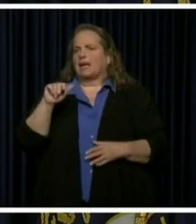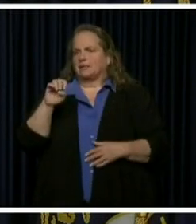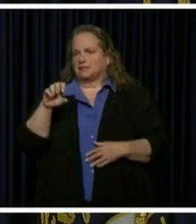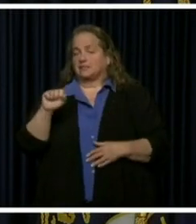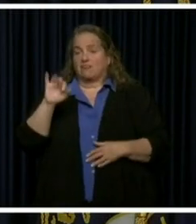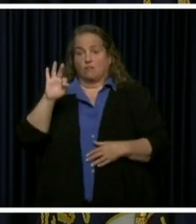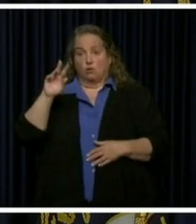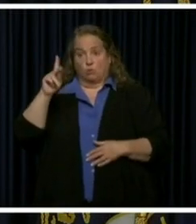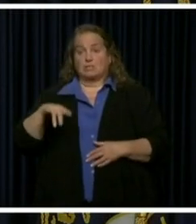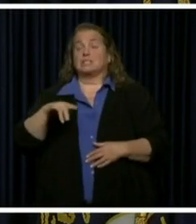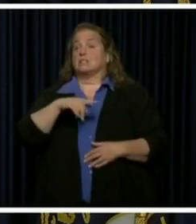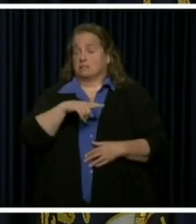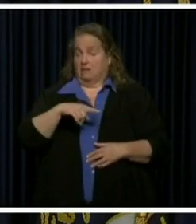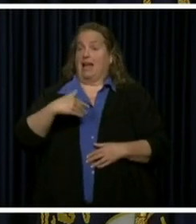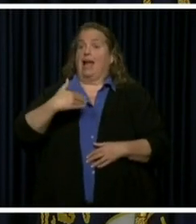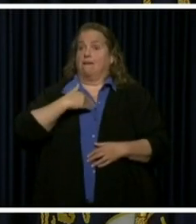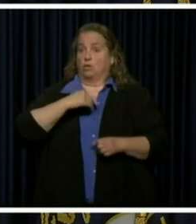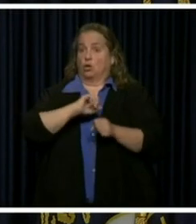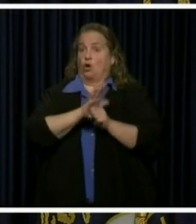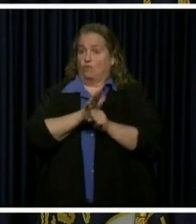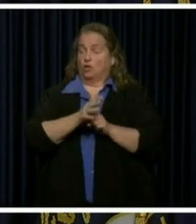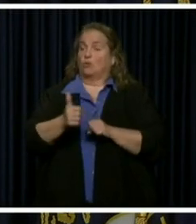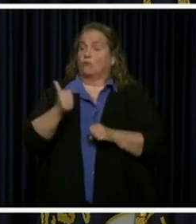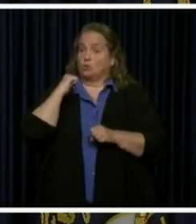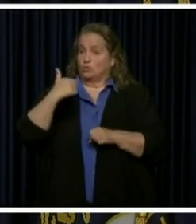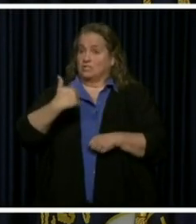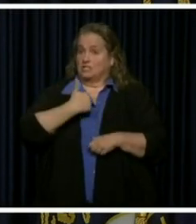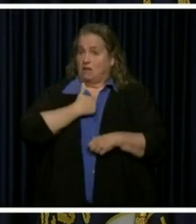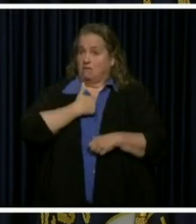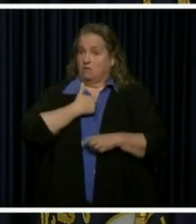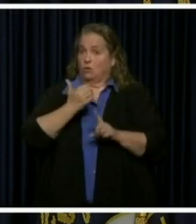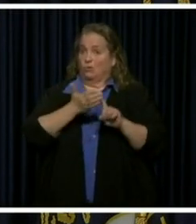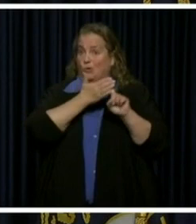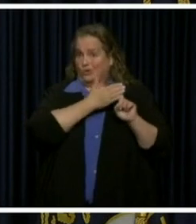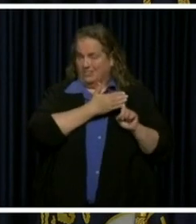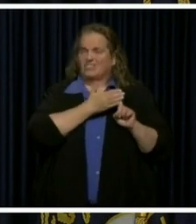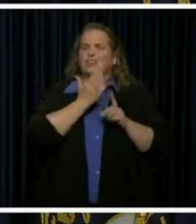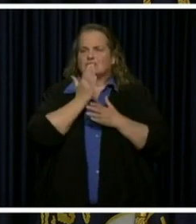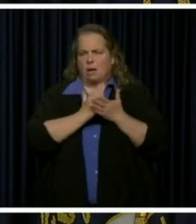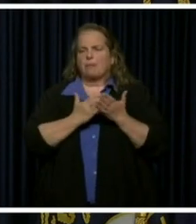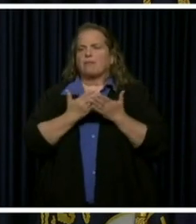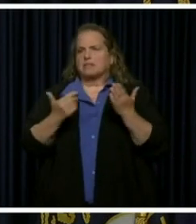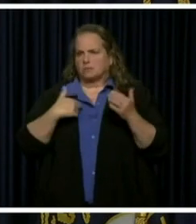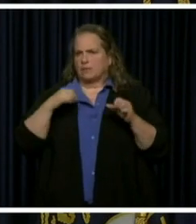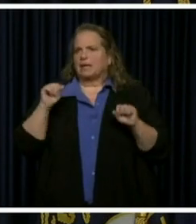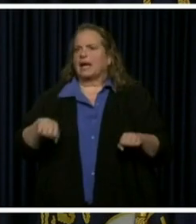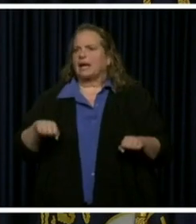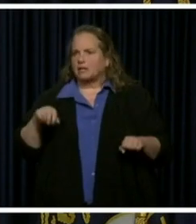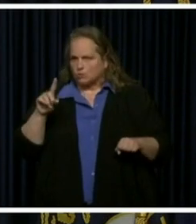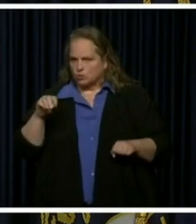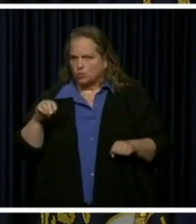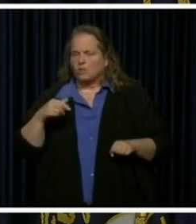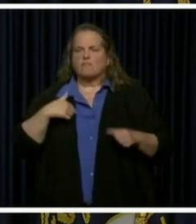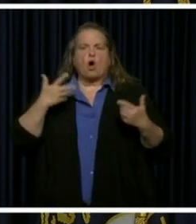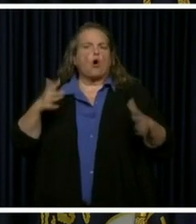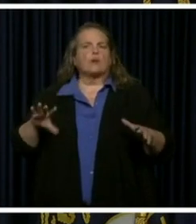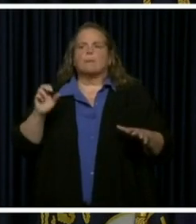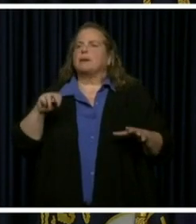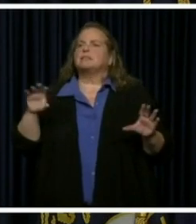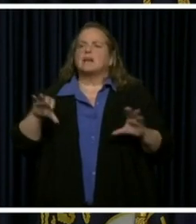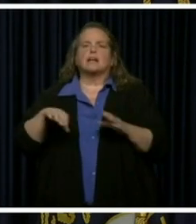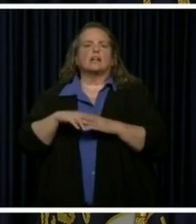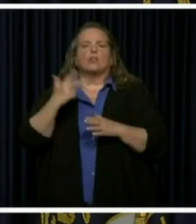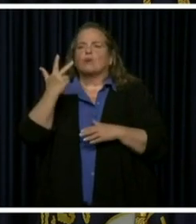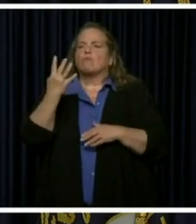obviously, if the person is positive and refuses to self-quarantine, there's some pretty significant steps there that have been taken in 3 or 4